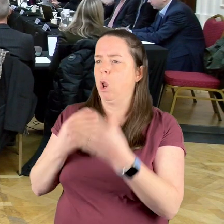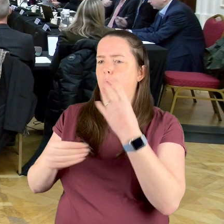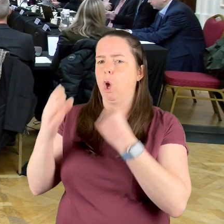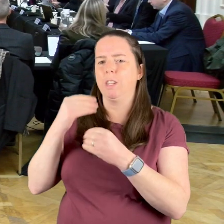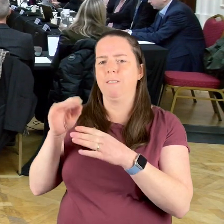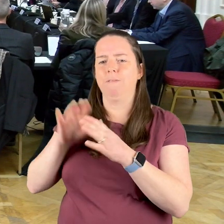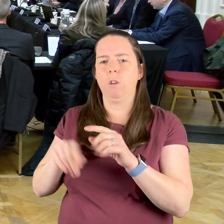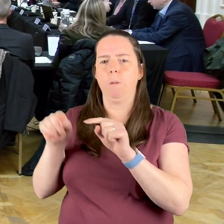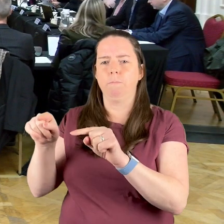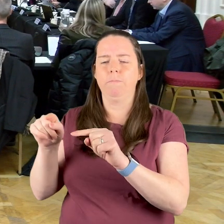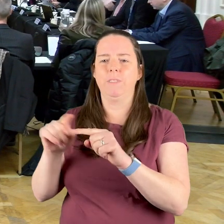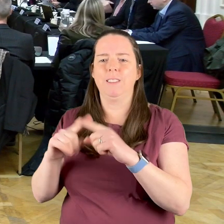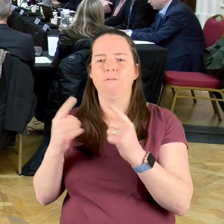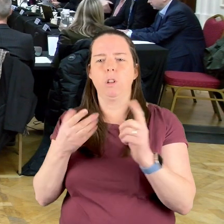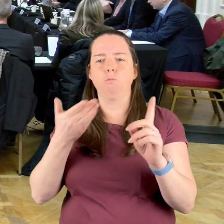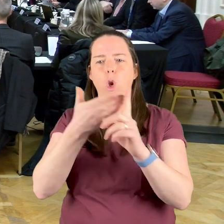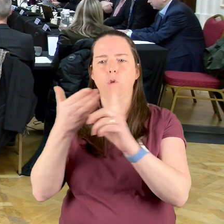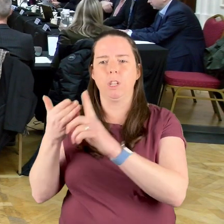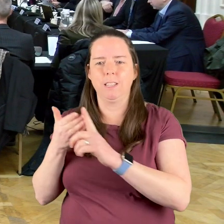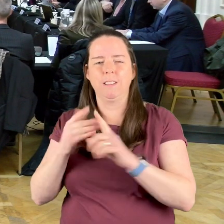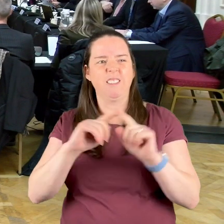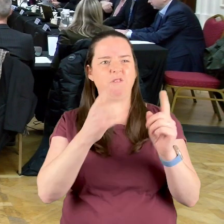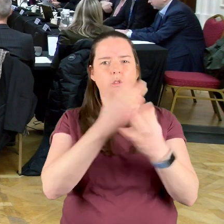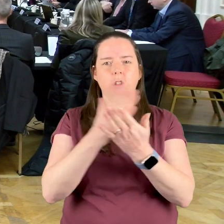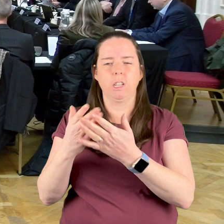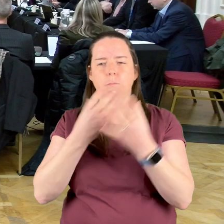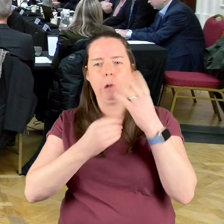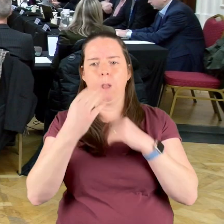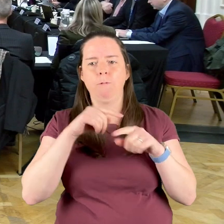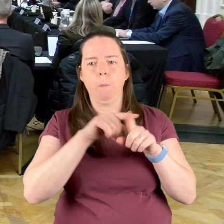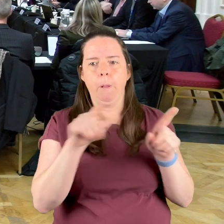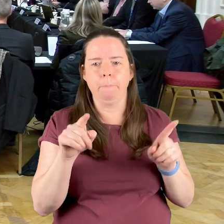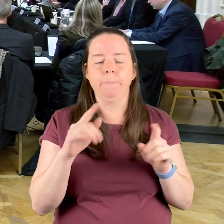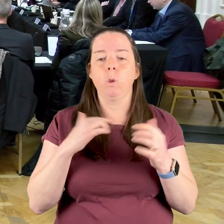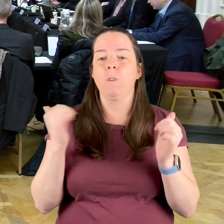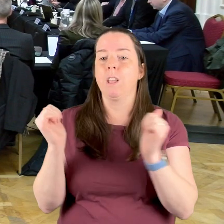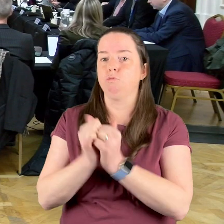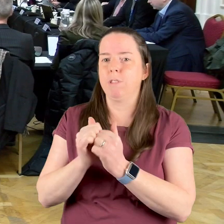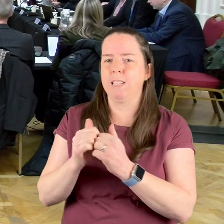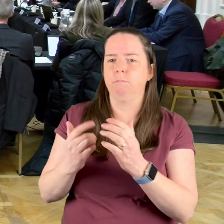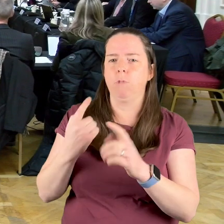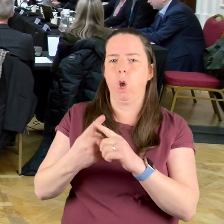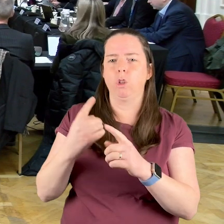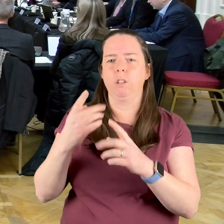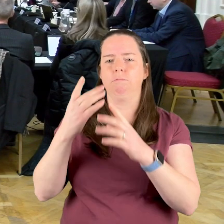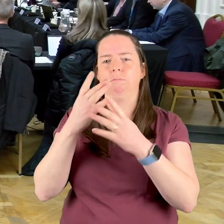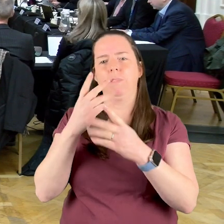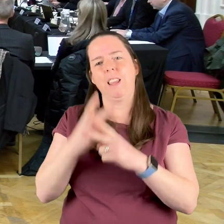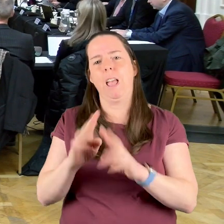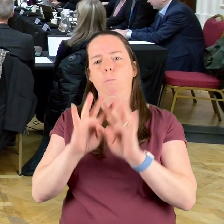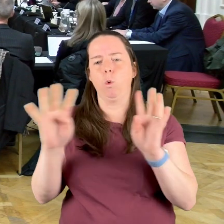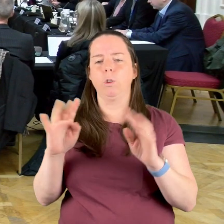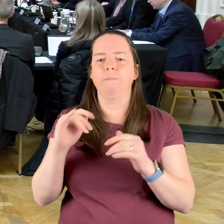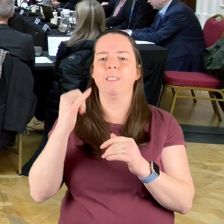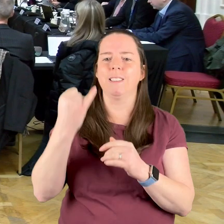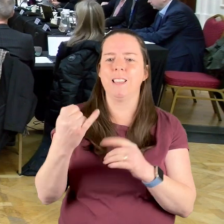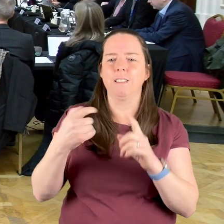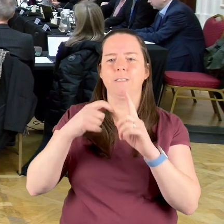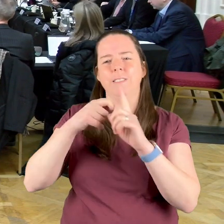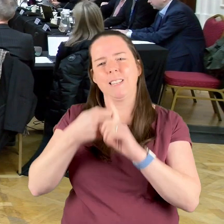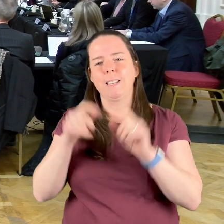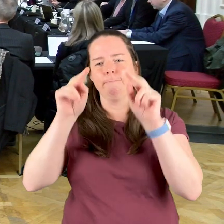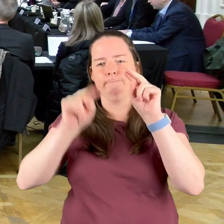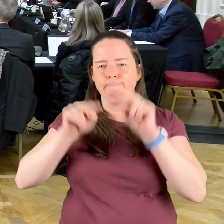different approaches taken by different trusts. And we agreed through the Urgent Emergency Care Board 6 key metrics to judge success, and we're continuing to report